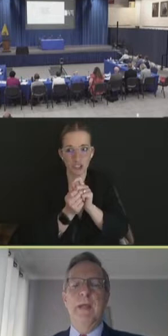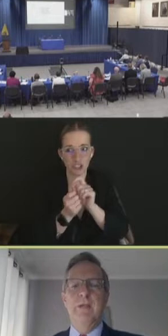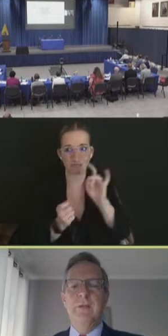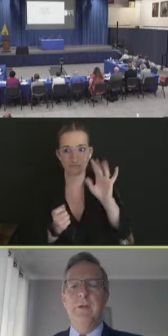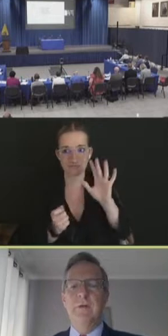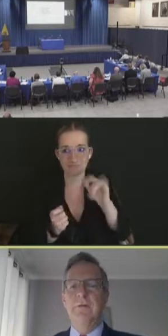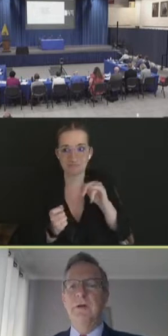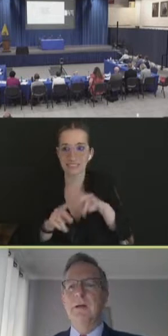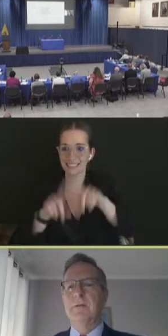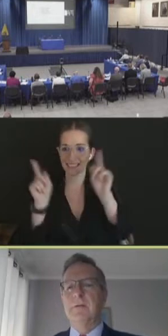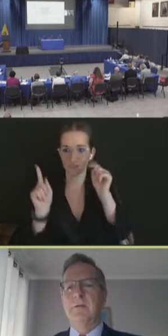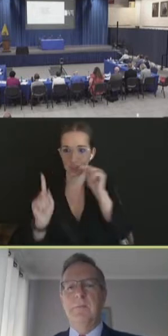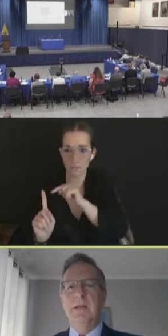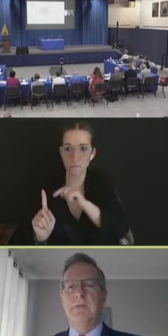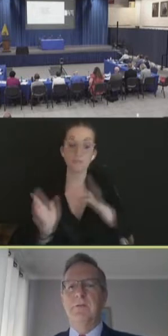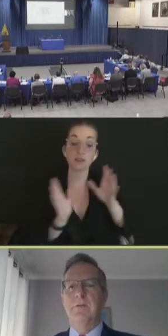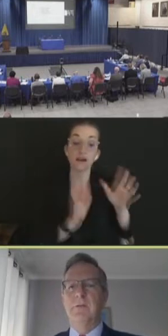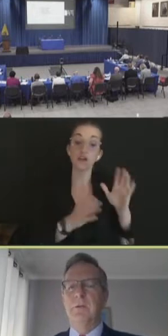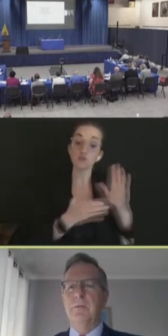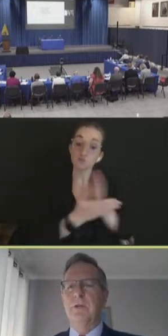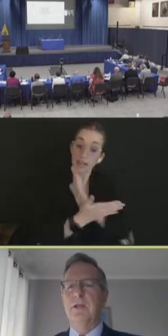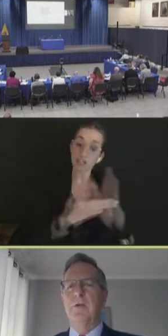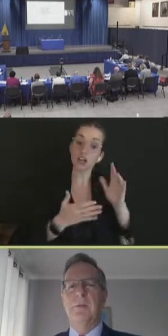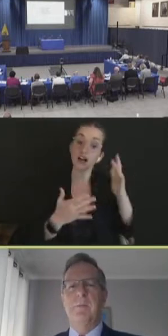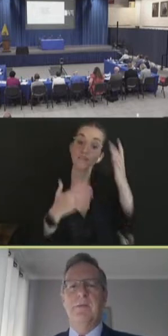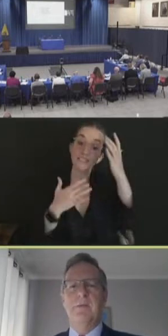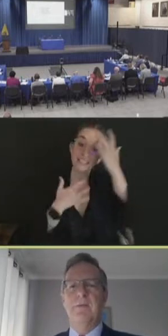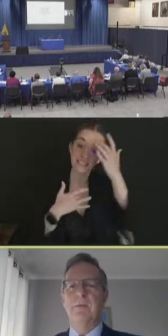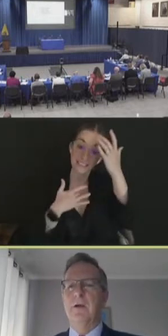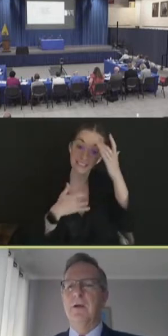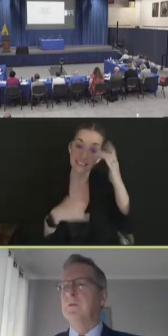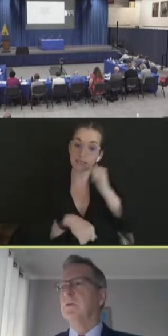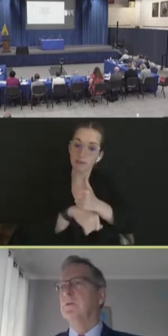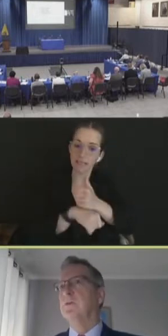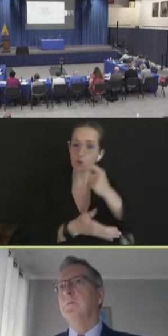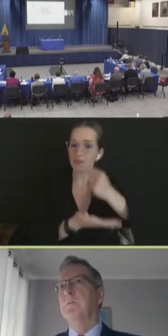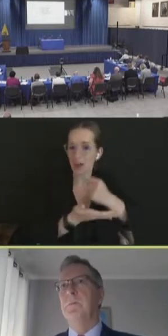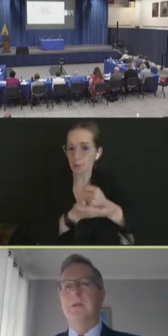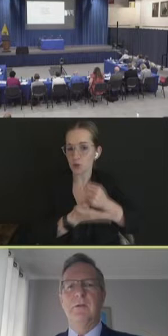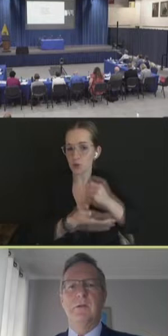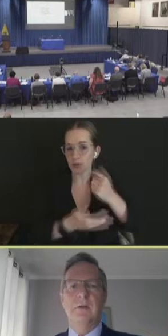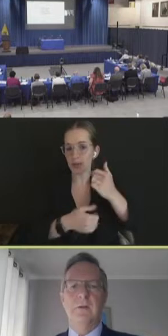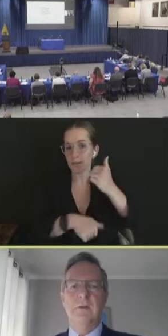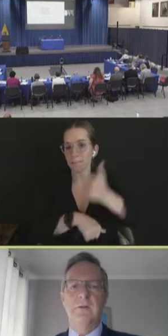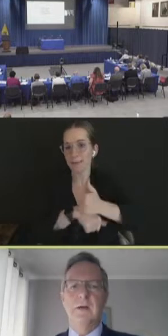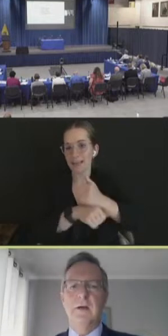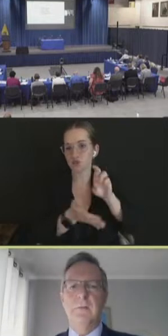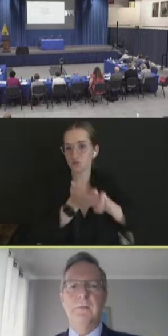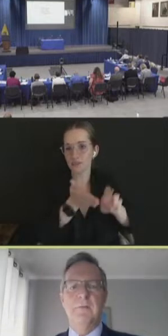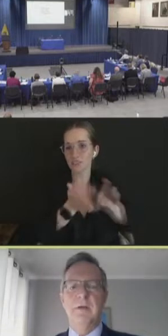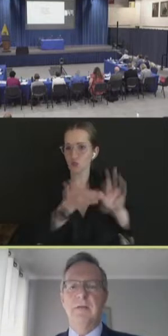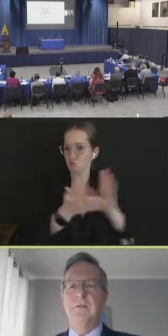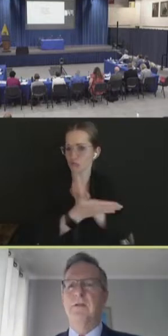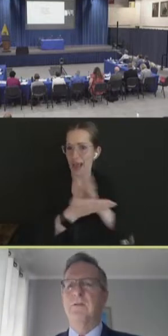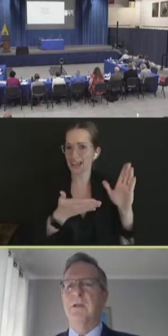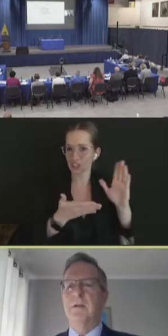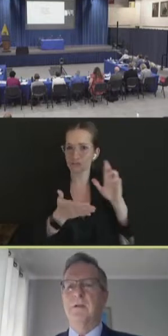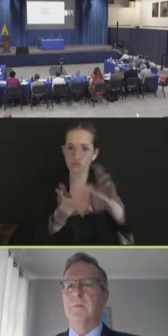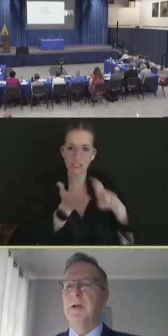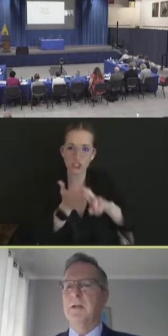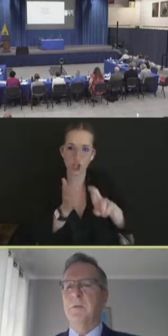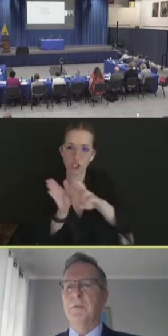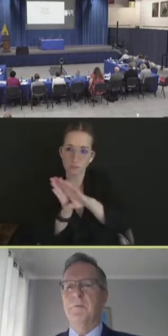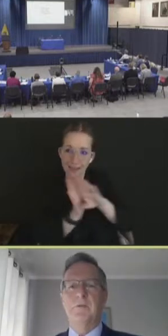is a range of disease-based or therapeutic area-based research being conducted at vaccines,